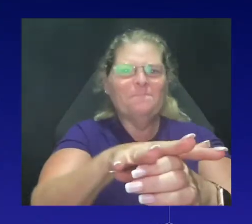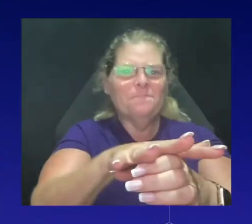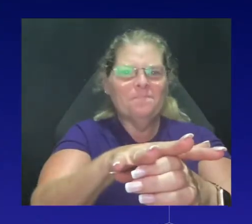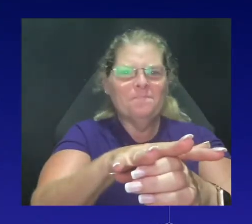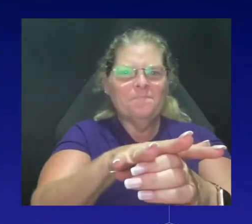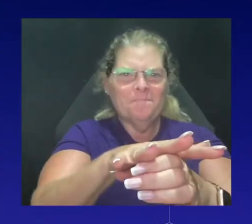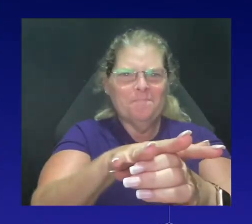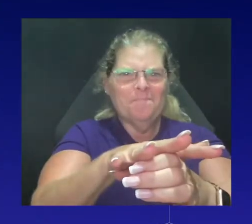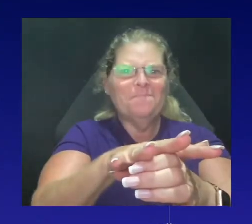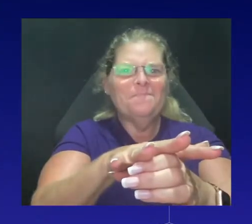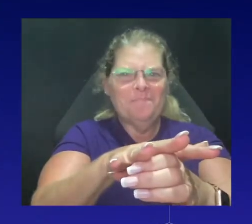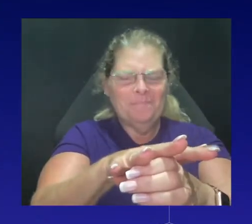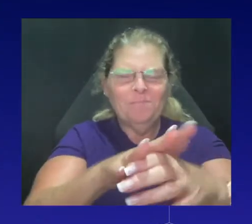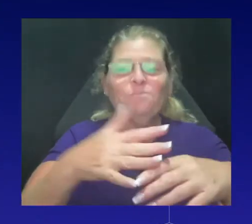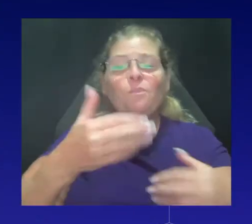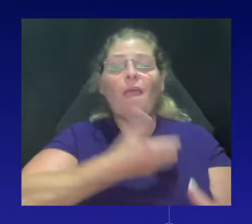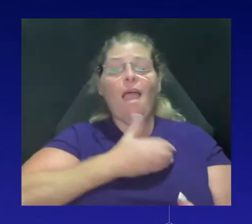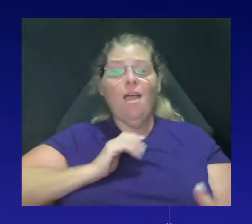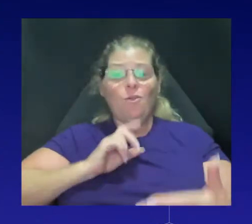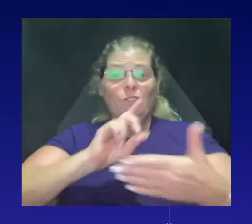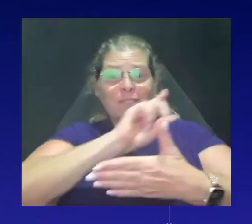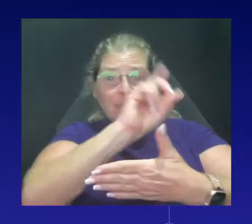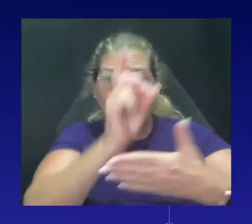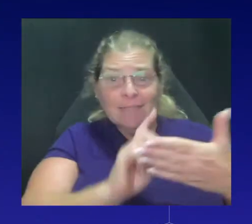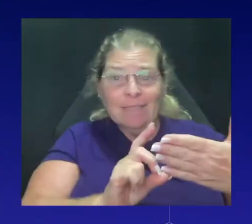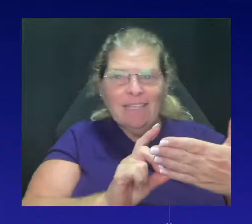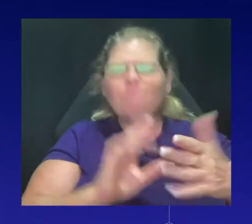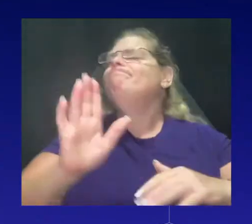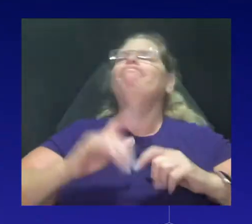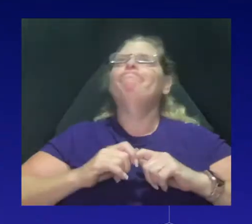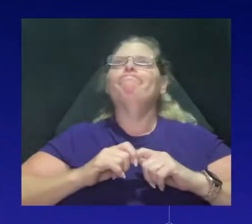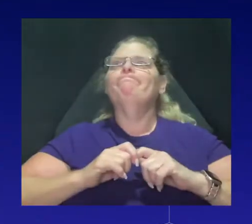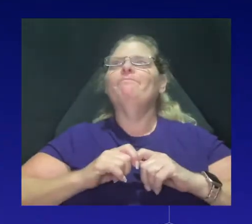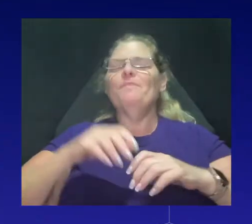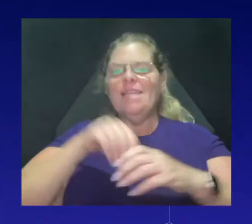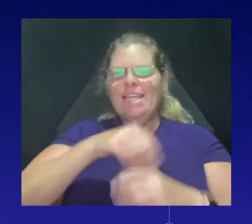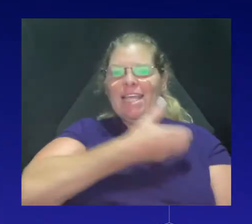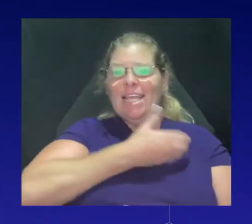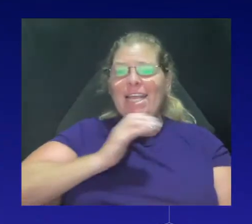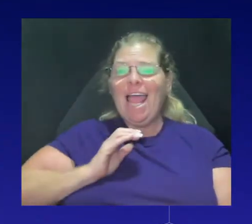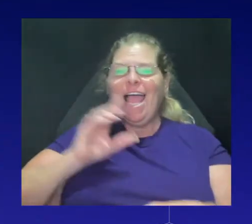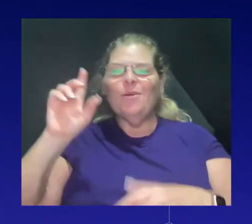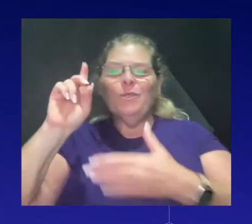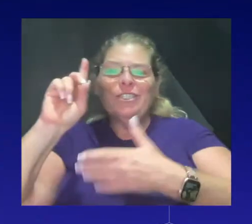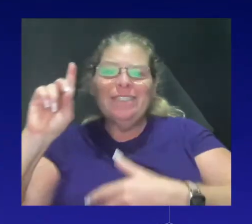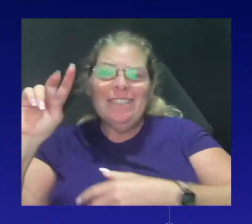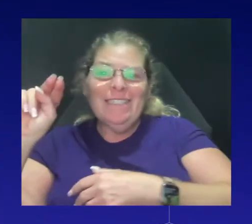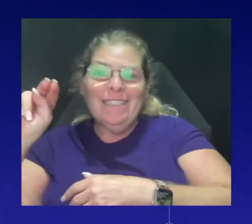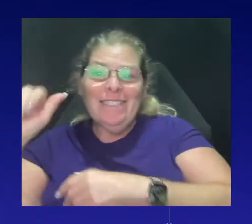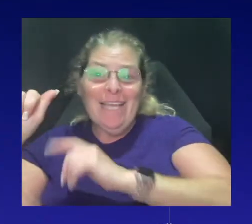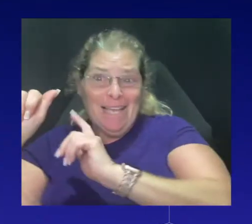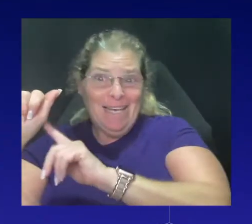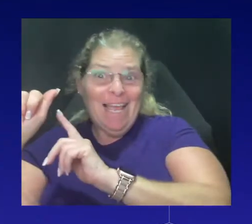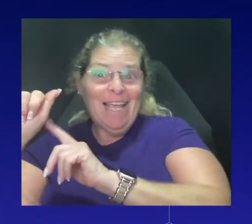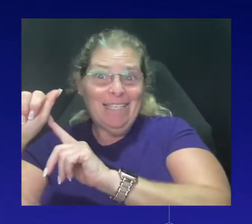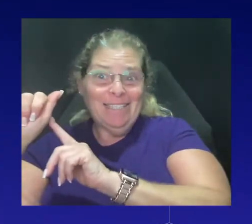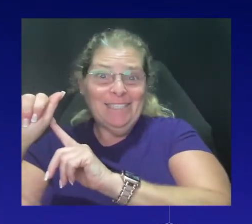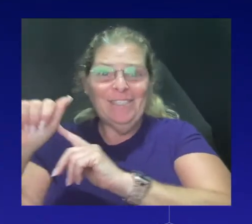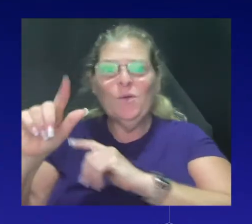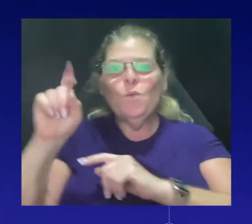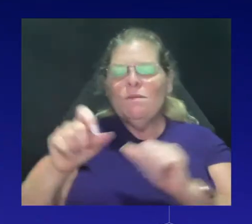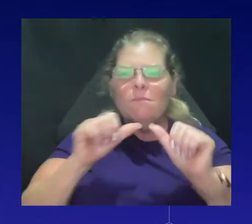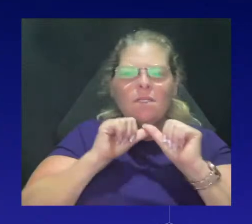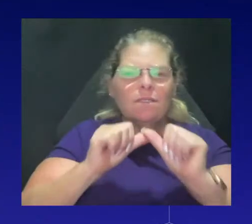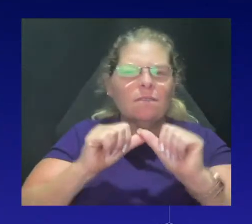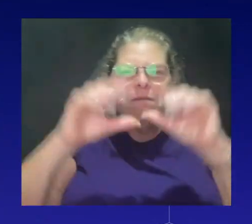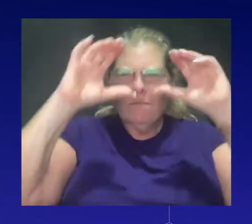our design, or maybe it's better to say it's in our DNA. We need to continue to have a president and a vice